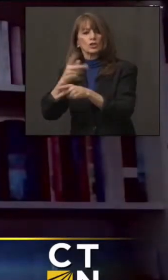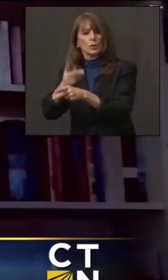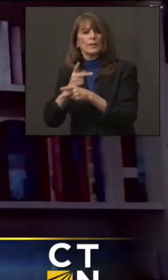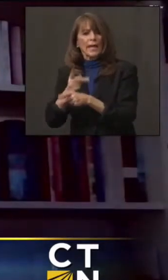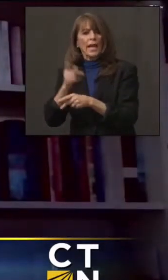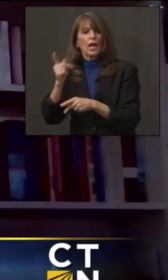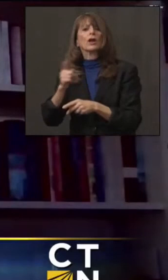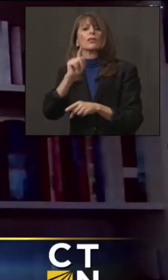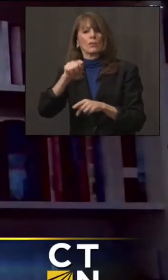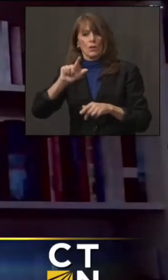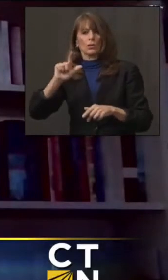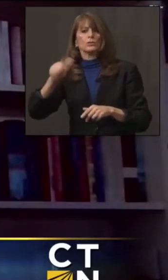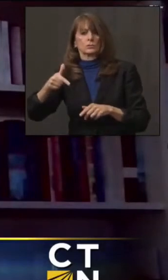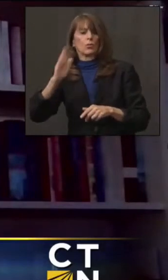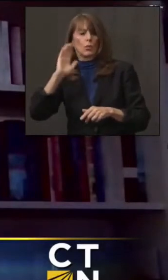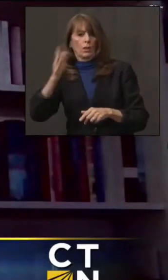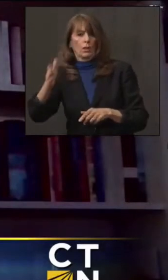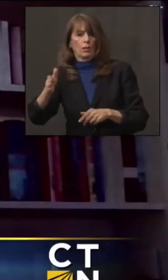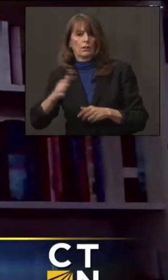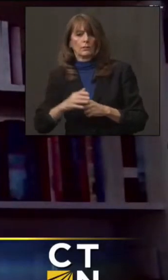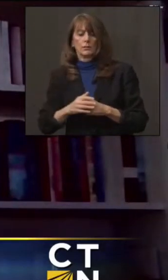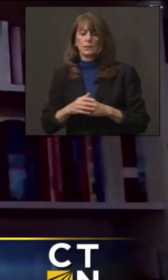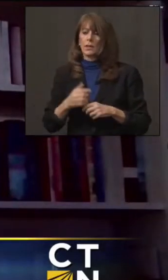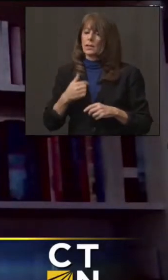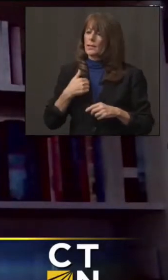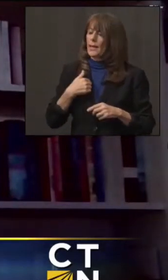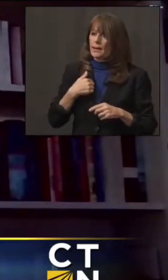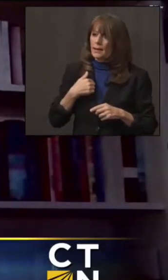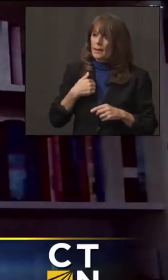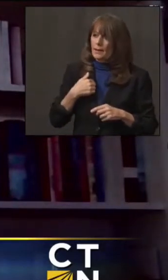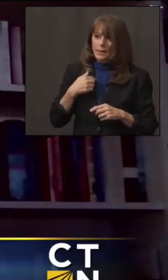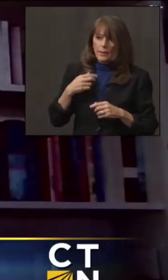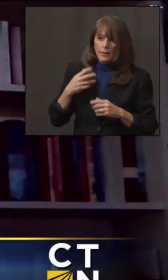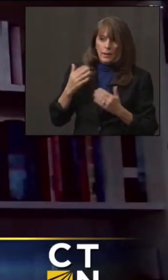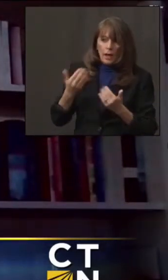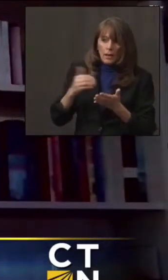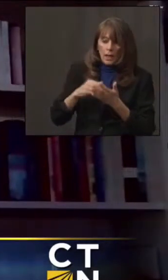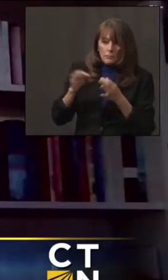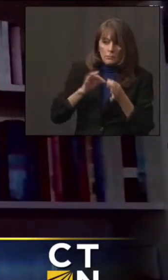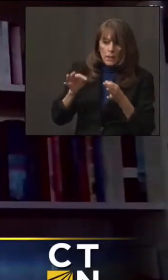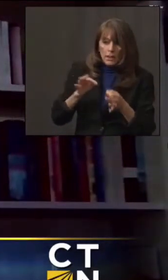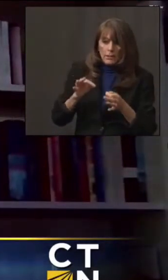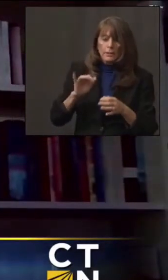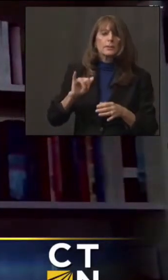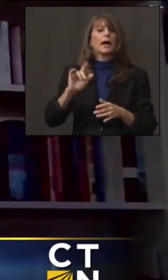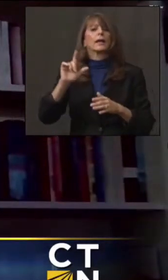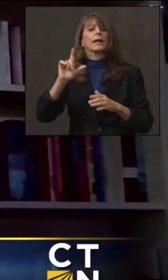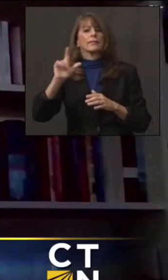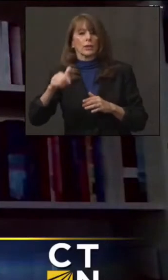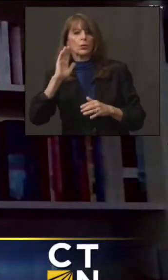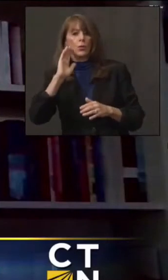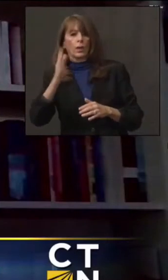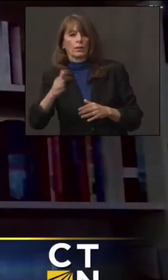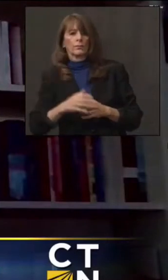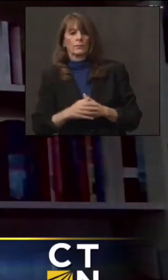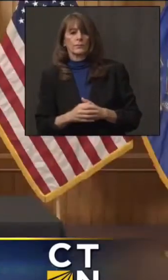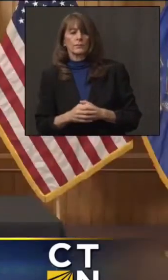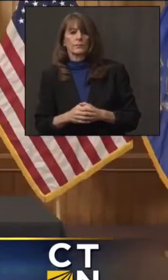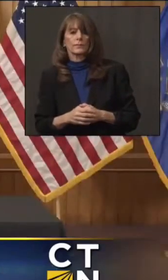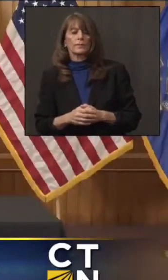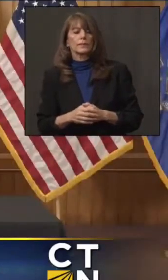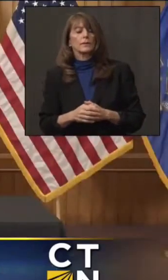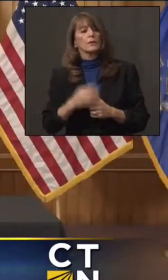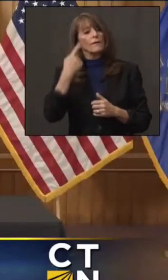follow the nursing homes. I'm sorry, I missed that. They will follow, or they're okay. And Governor, just a quick